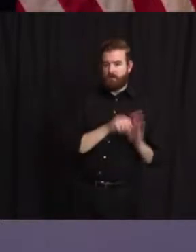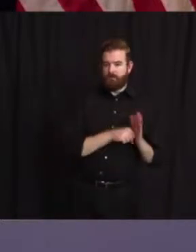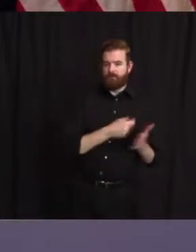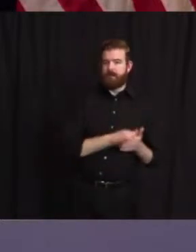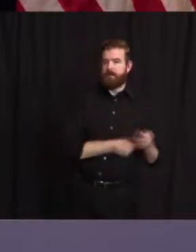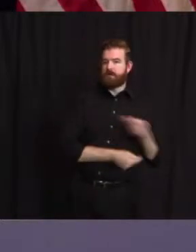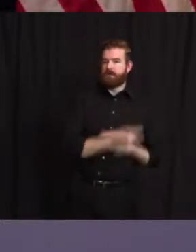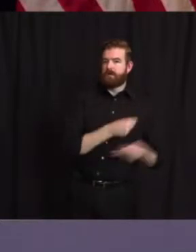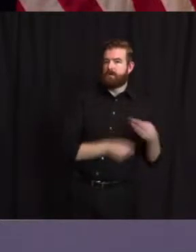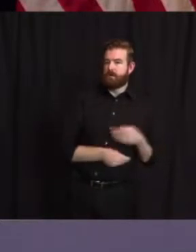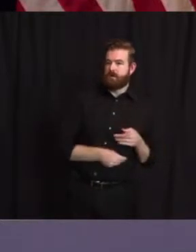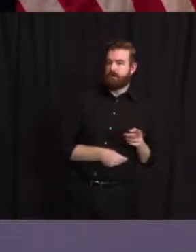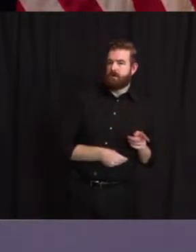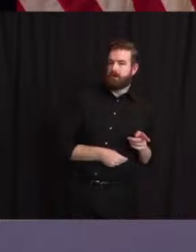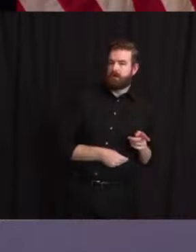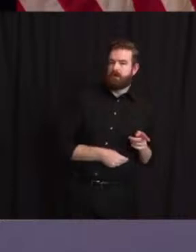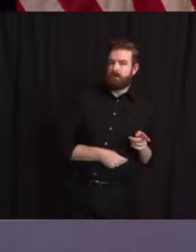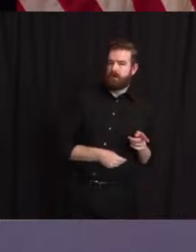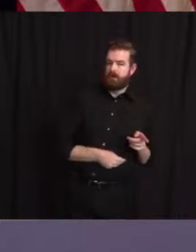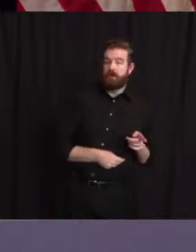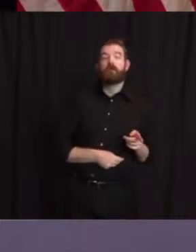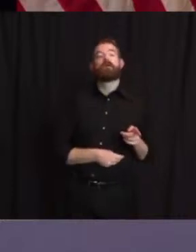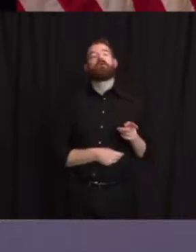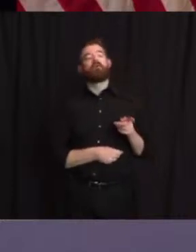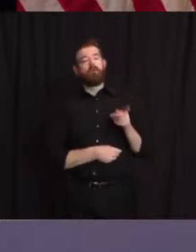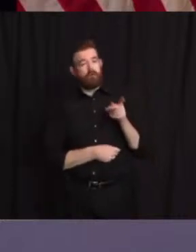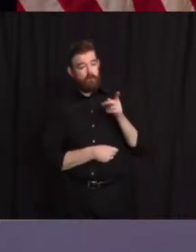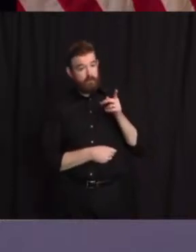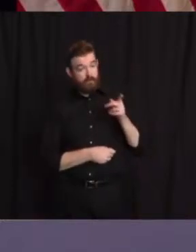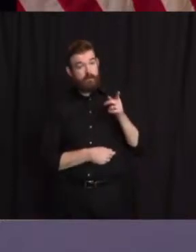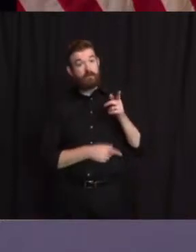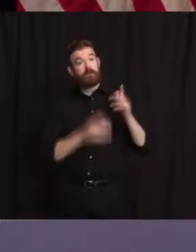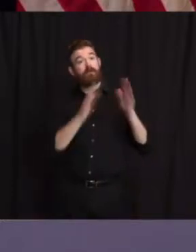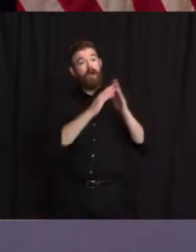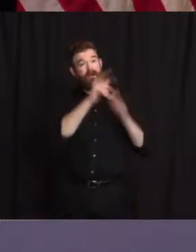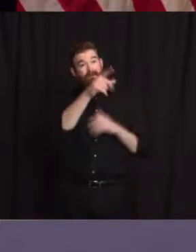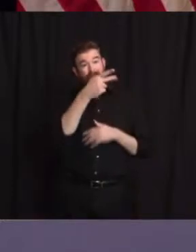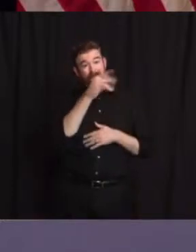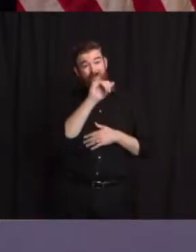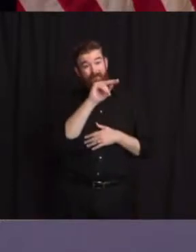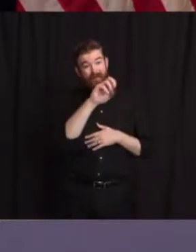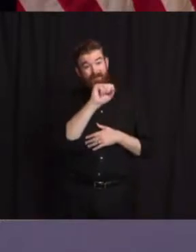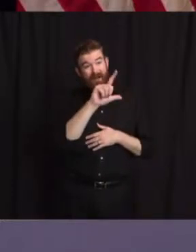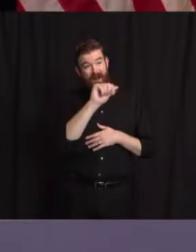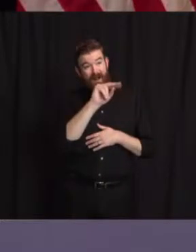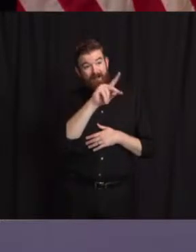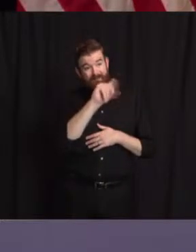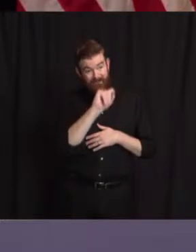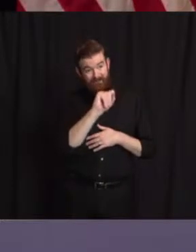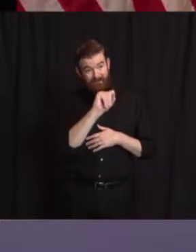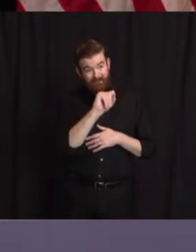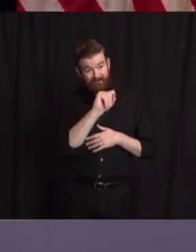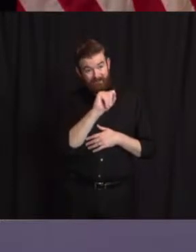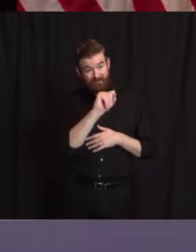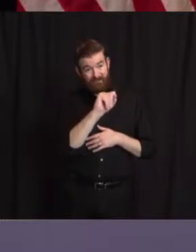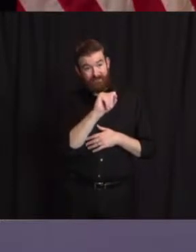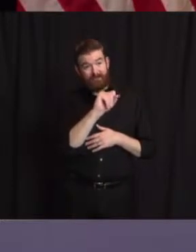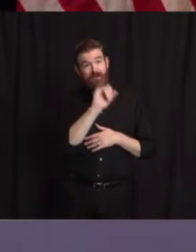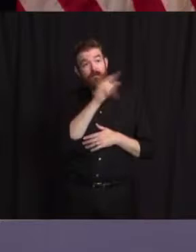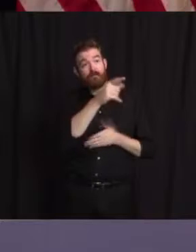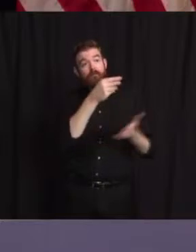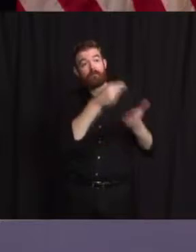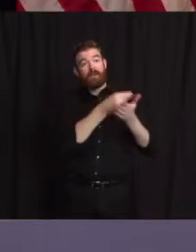municipalities in the Pinelands, and whether or not the pilot money is impacted by the budget, I'm going to defer to Liz's briefing later on, if that's okay